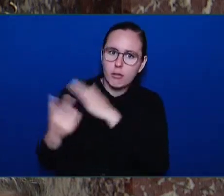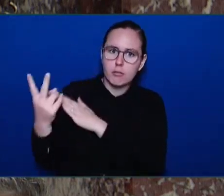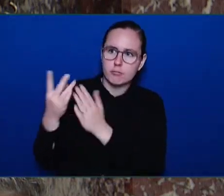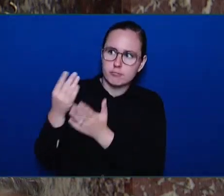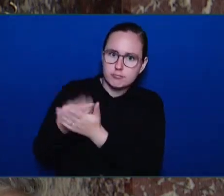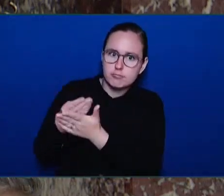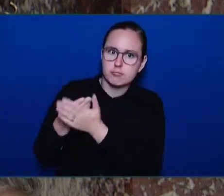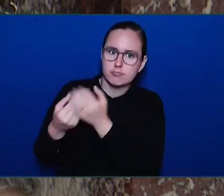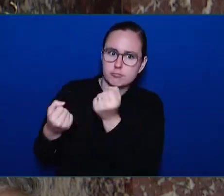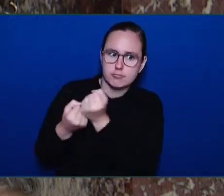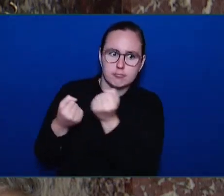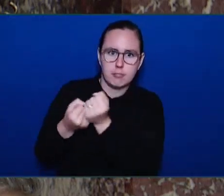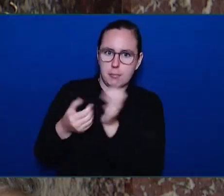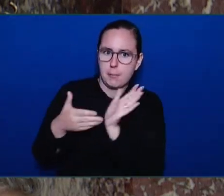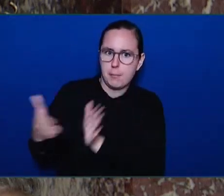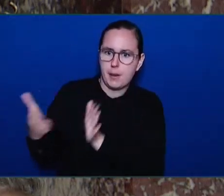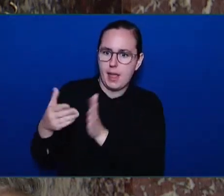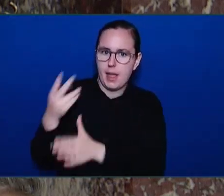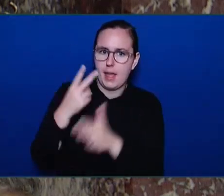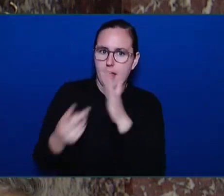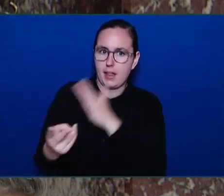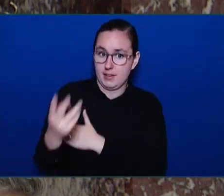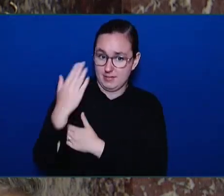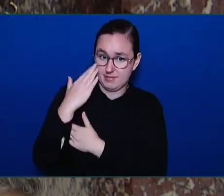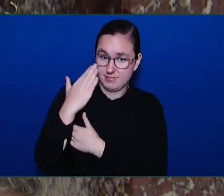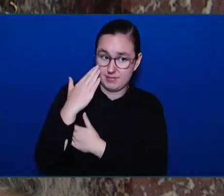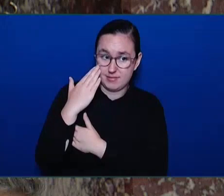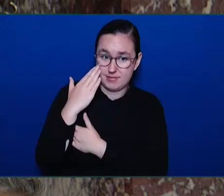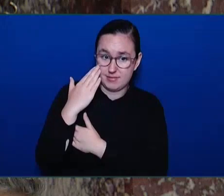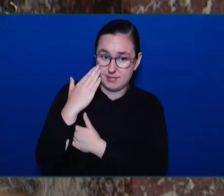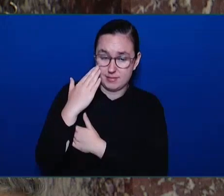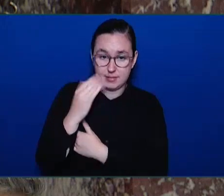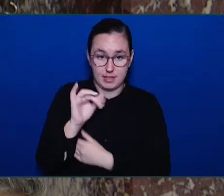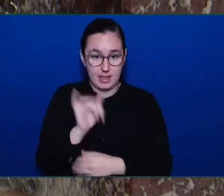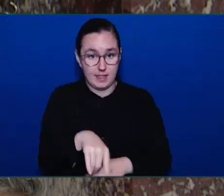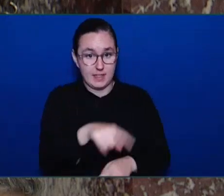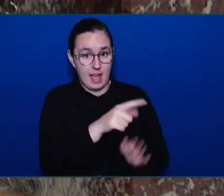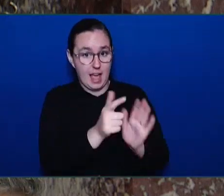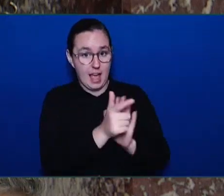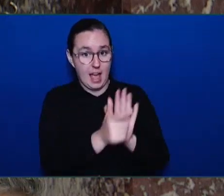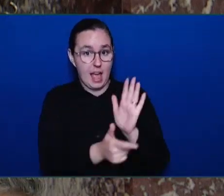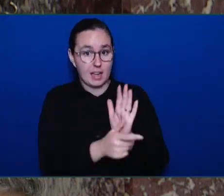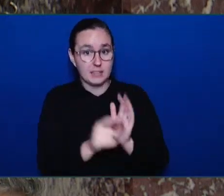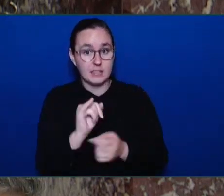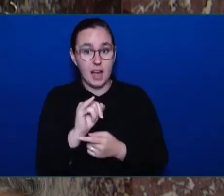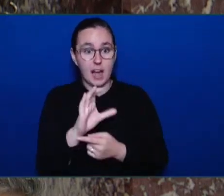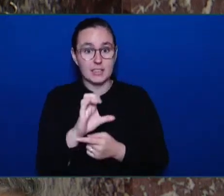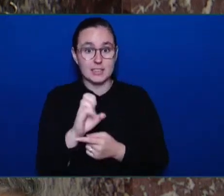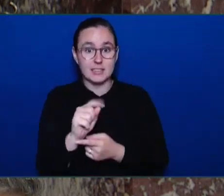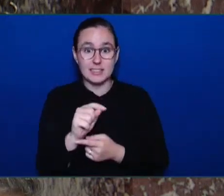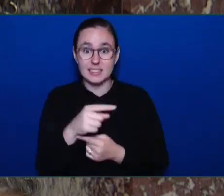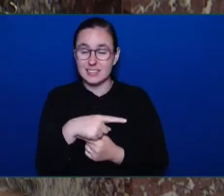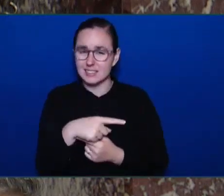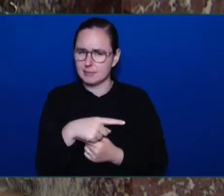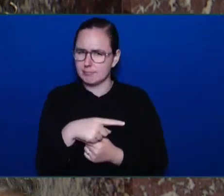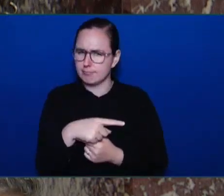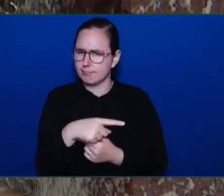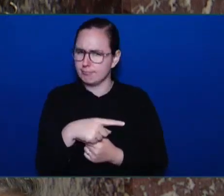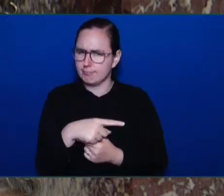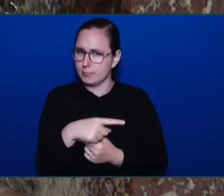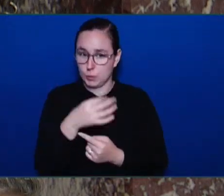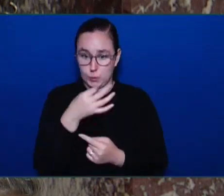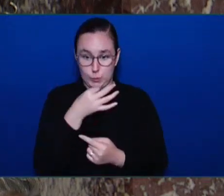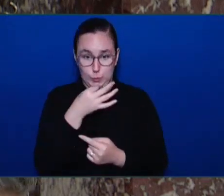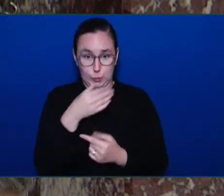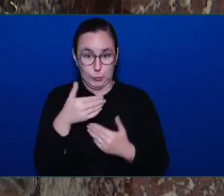Act, ICET is about to have to shutter their doors because their funding is coming to an